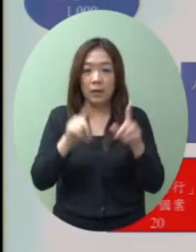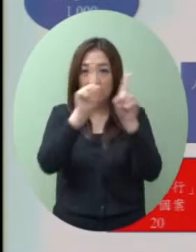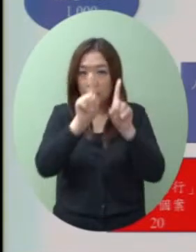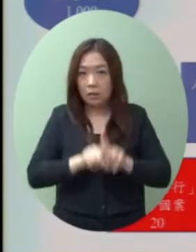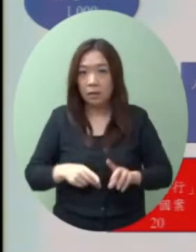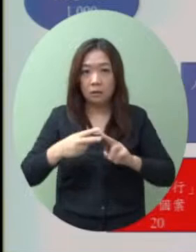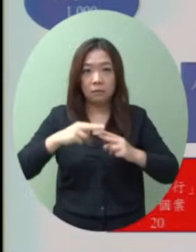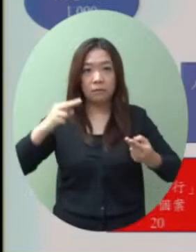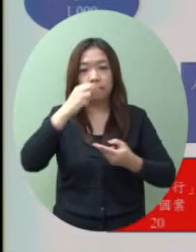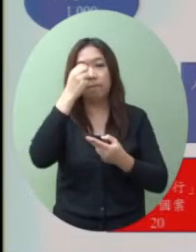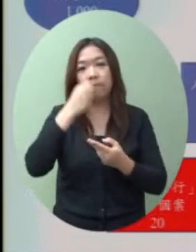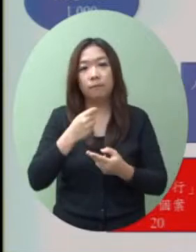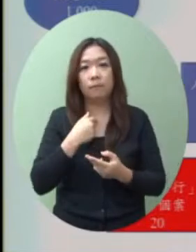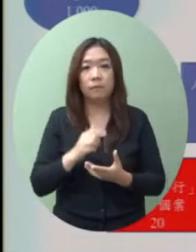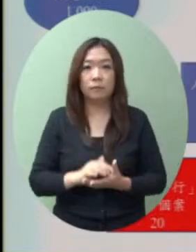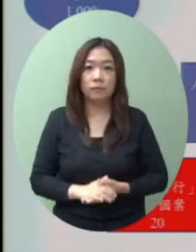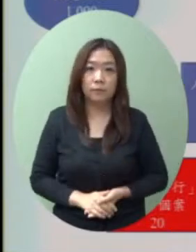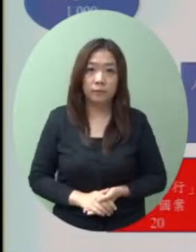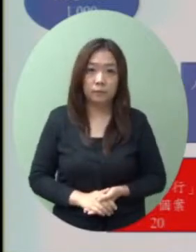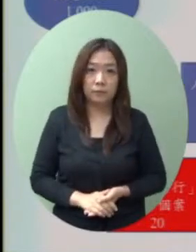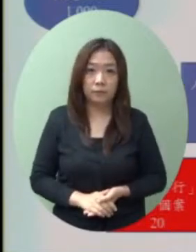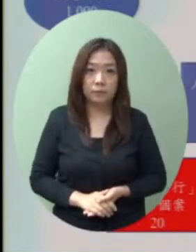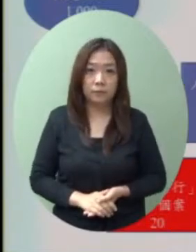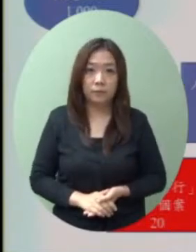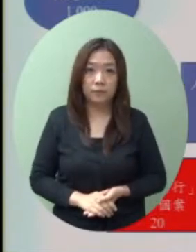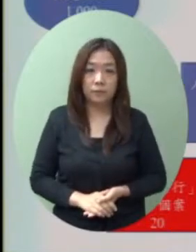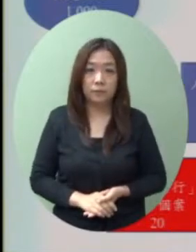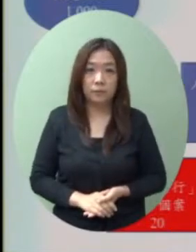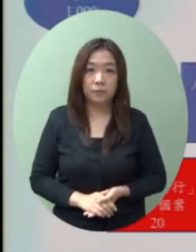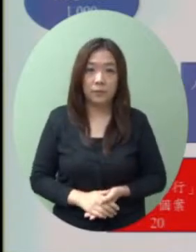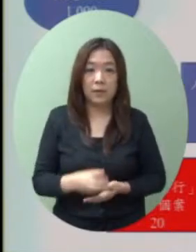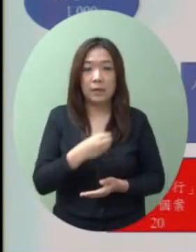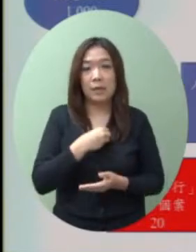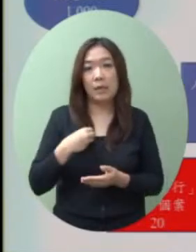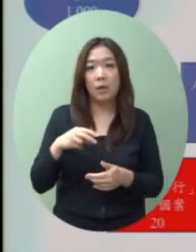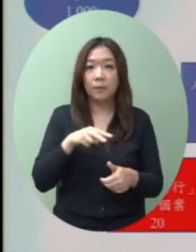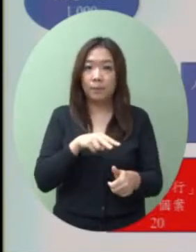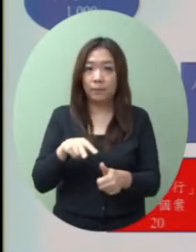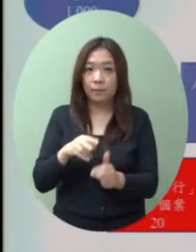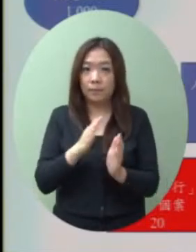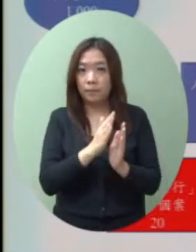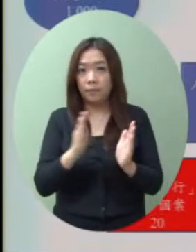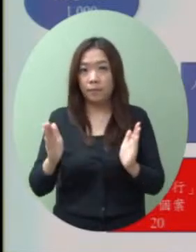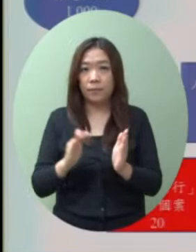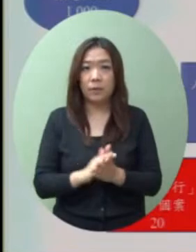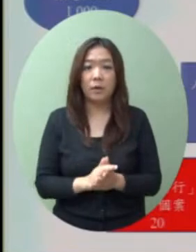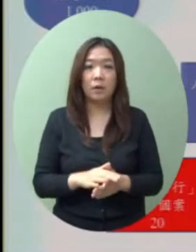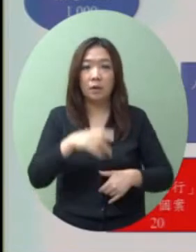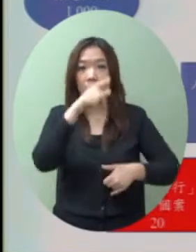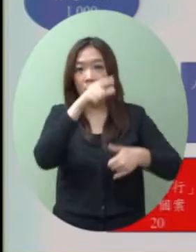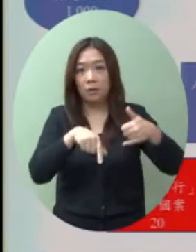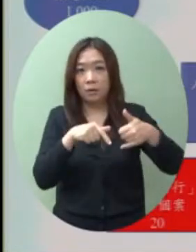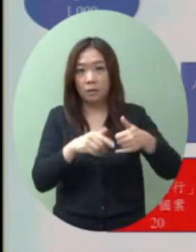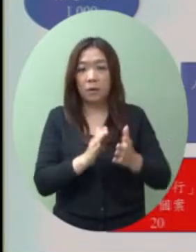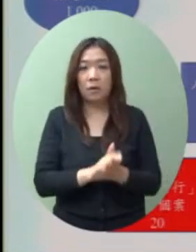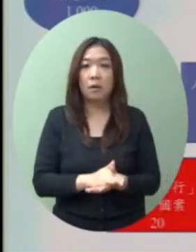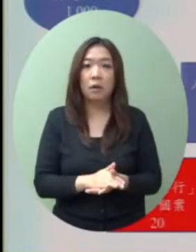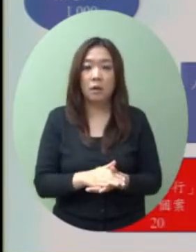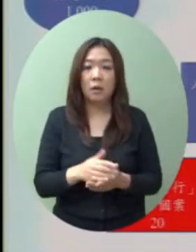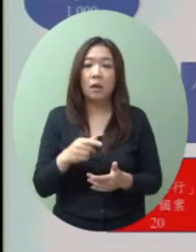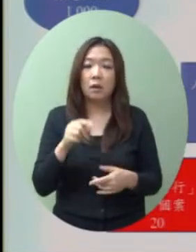they have to carry out a daily RAT as well as PCR tests at regular